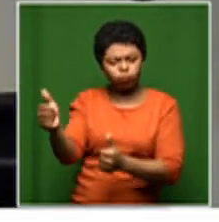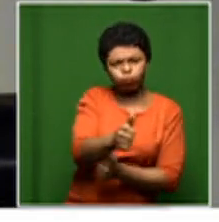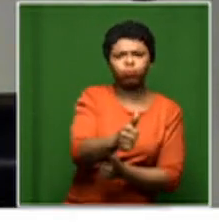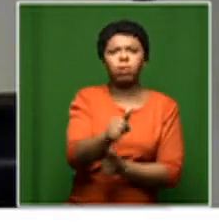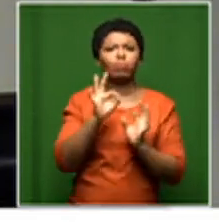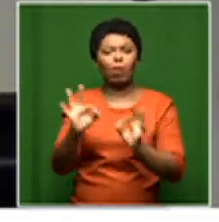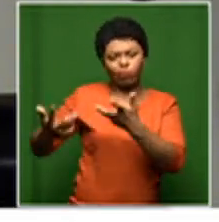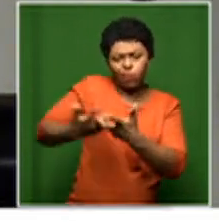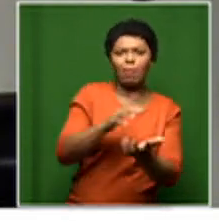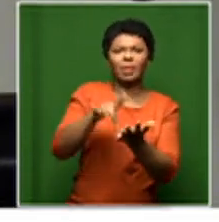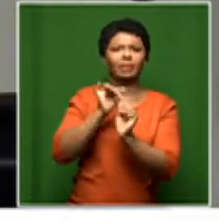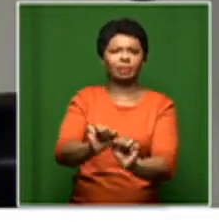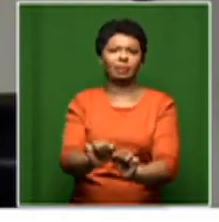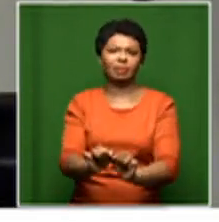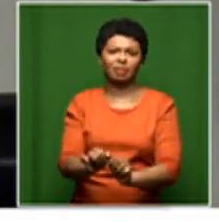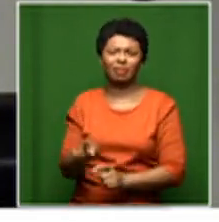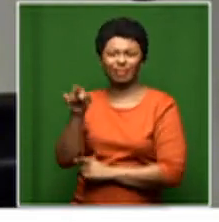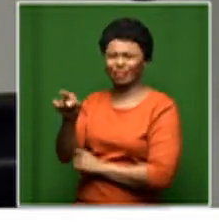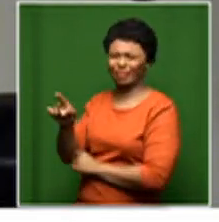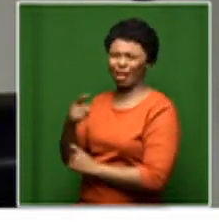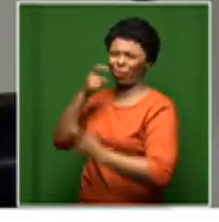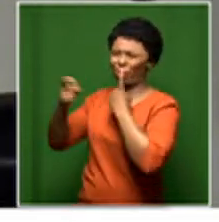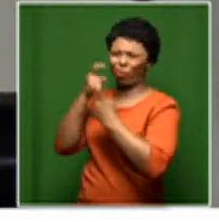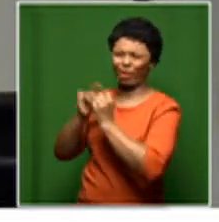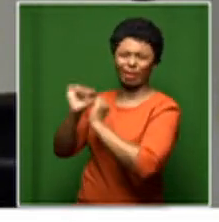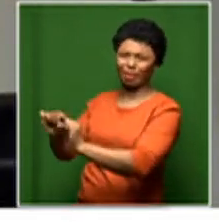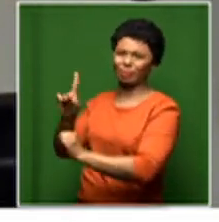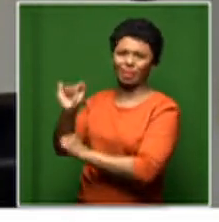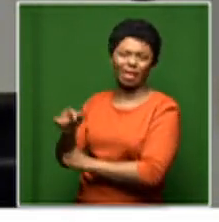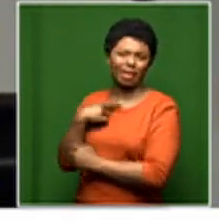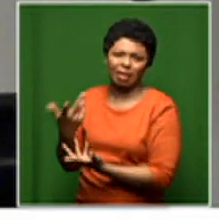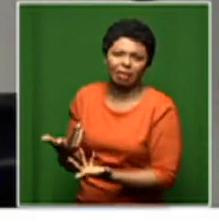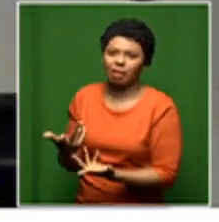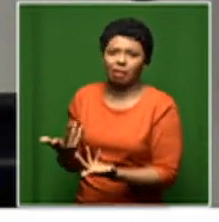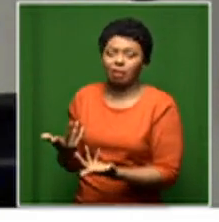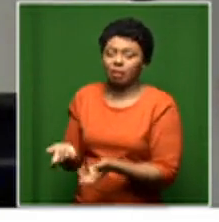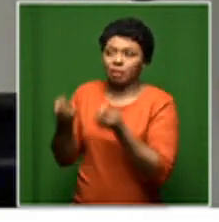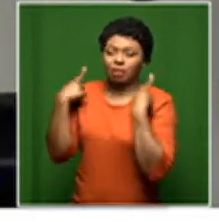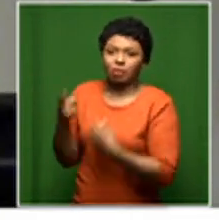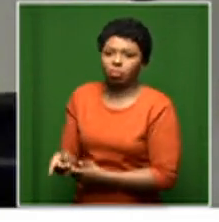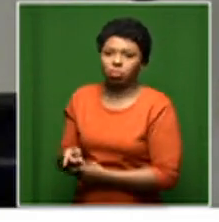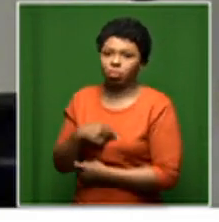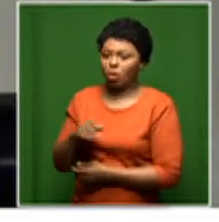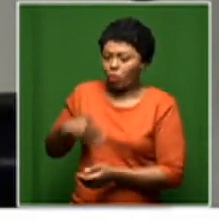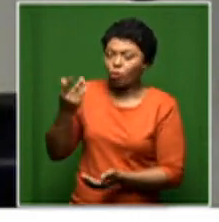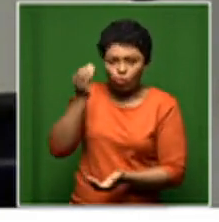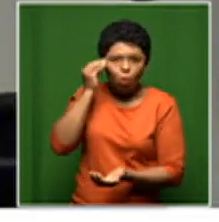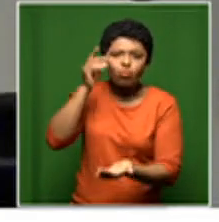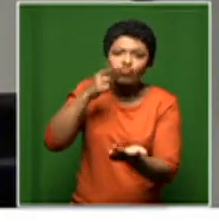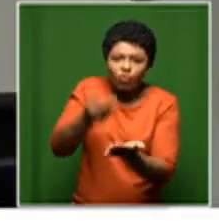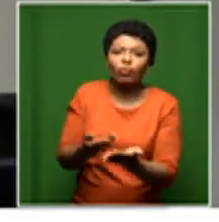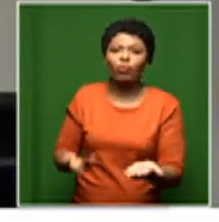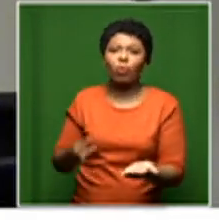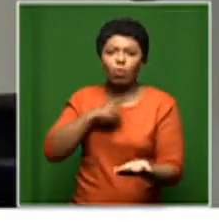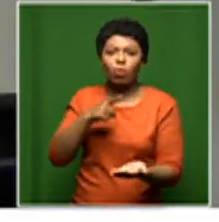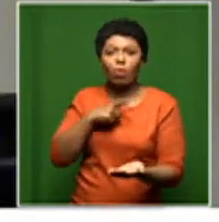So it's a bizarre allegation, and we've also requested some sort of proof. We want to understand what it is. What I can